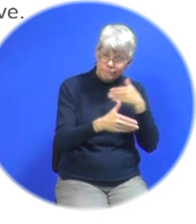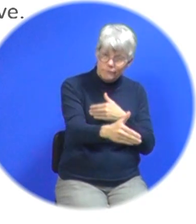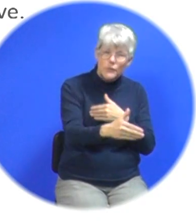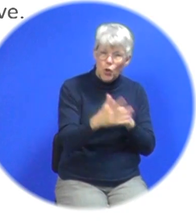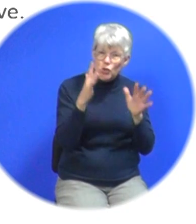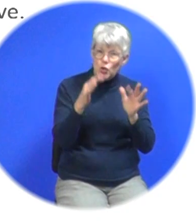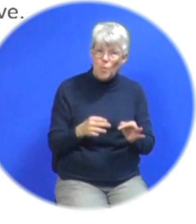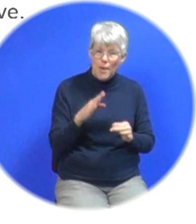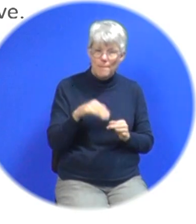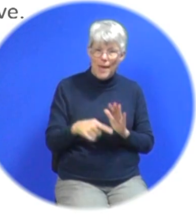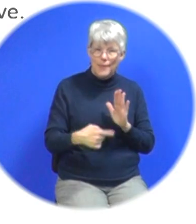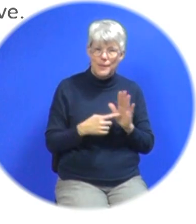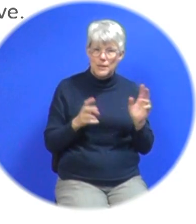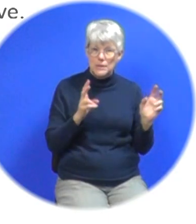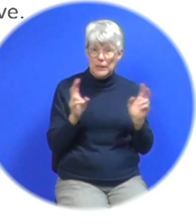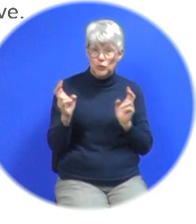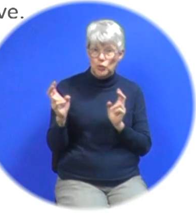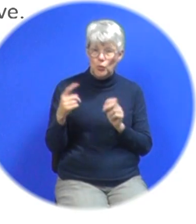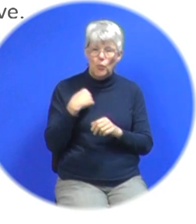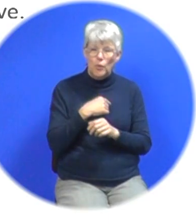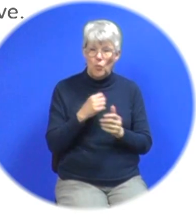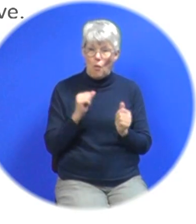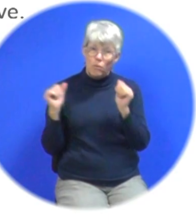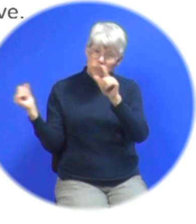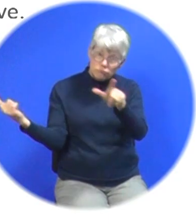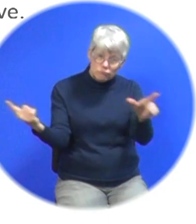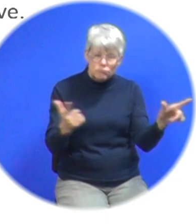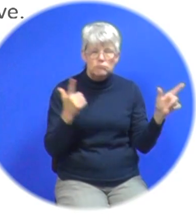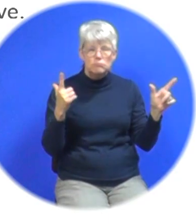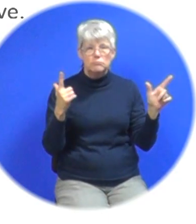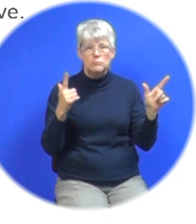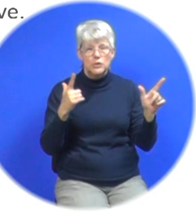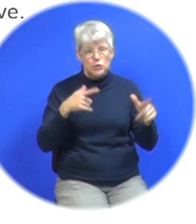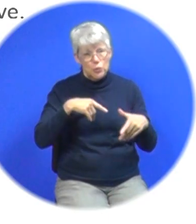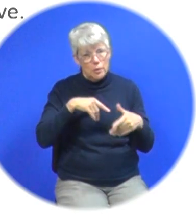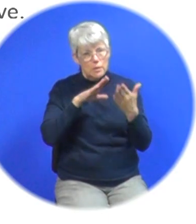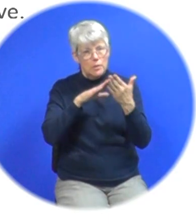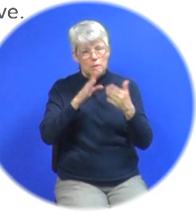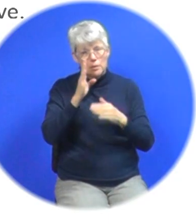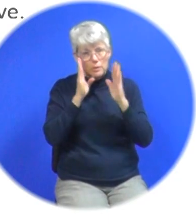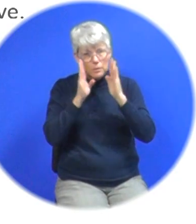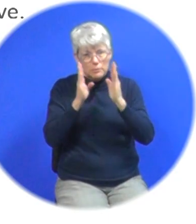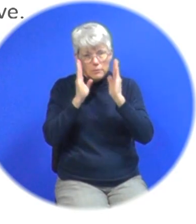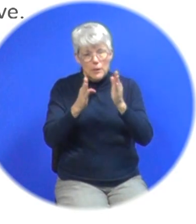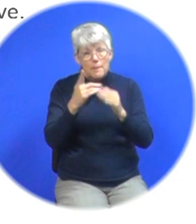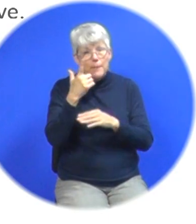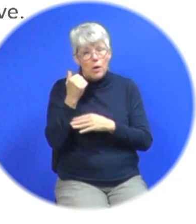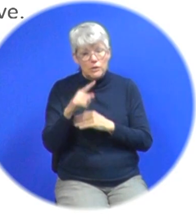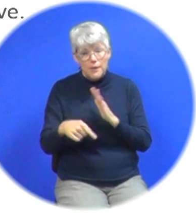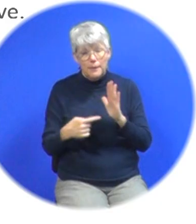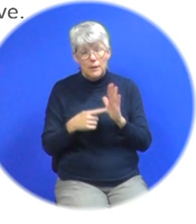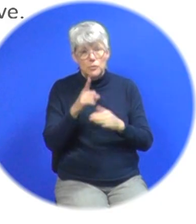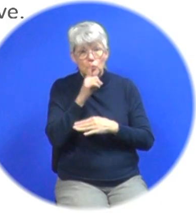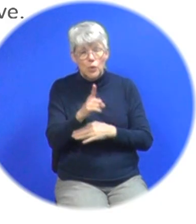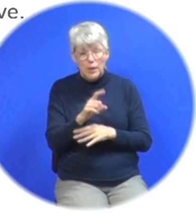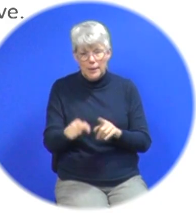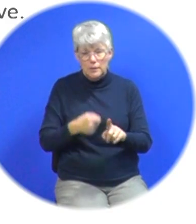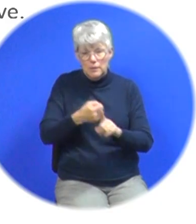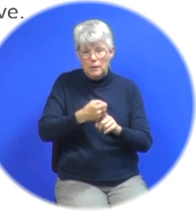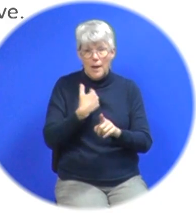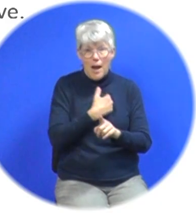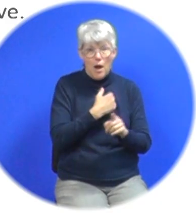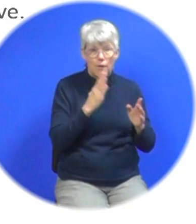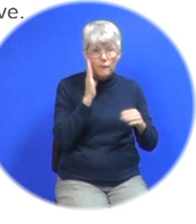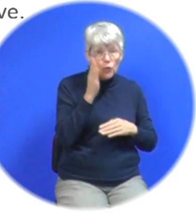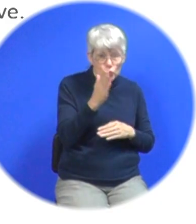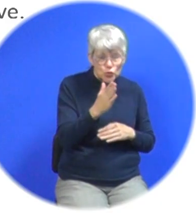make sure everyone uses every opportunity to keep this issue at the forefront because it really impacts both our future, our